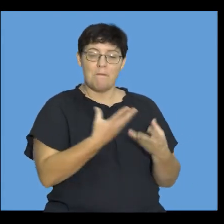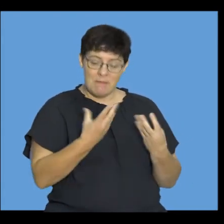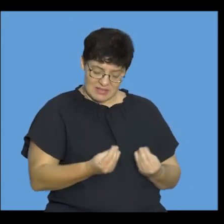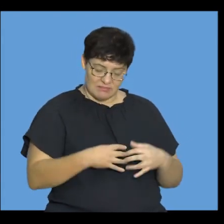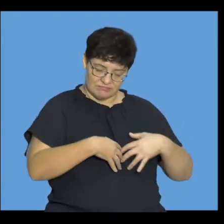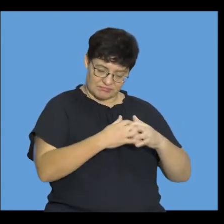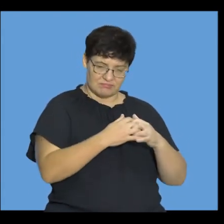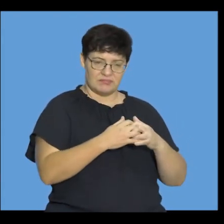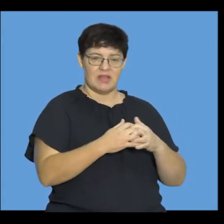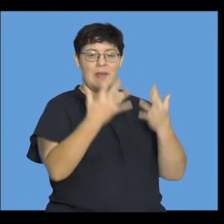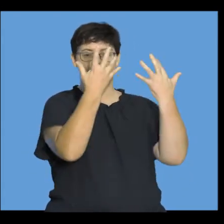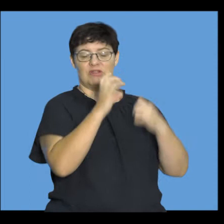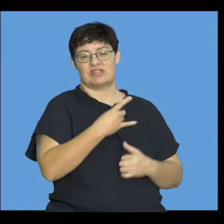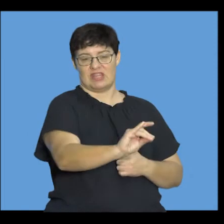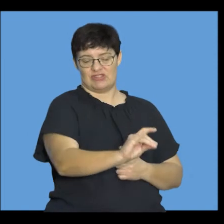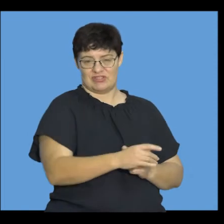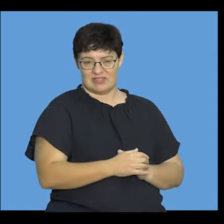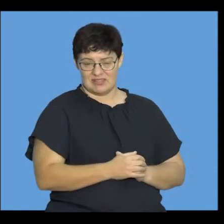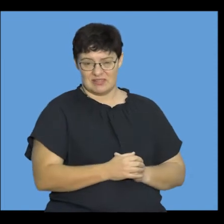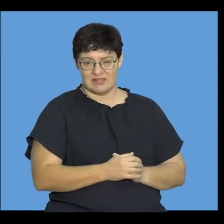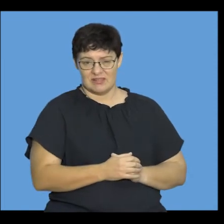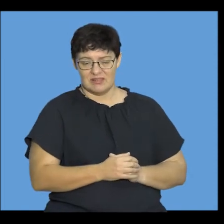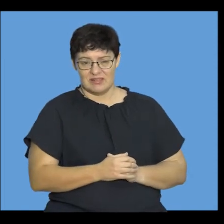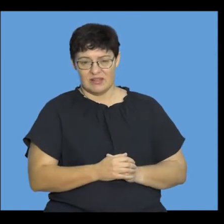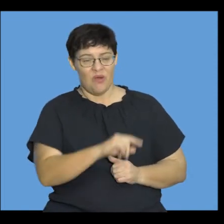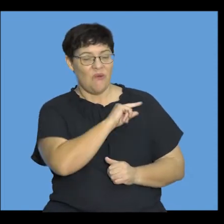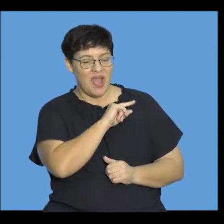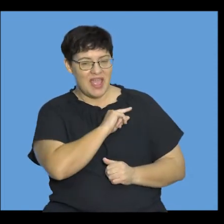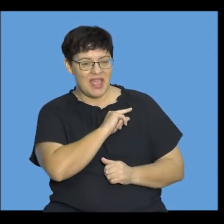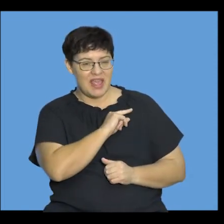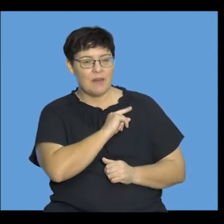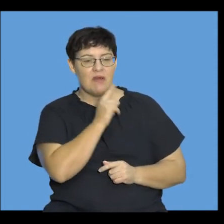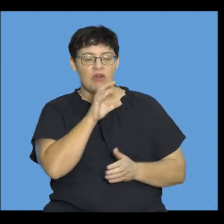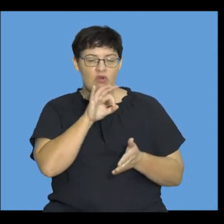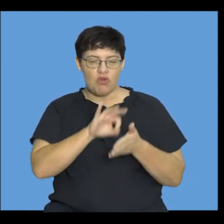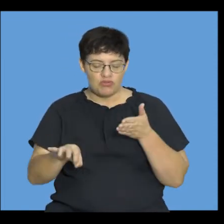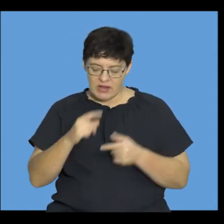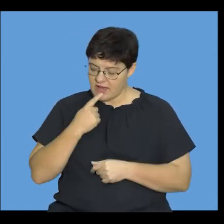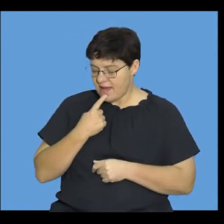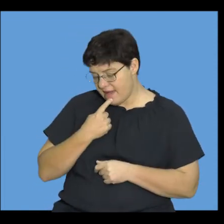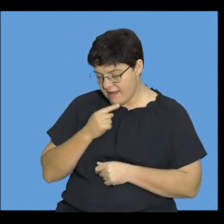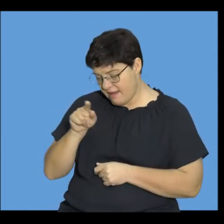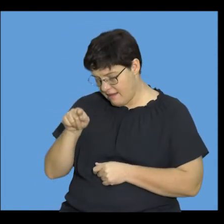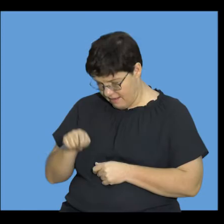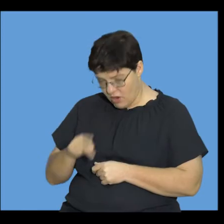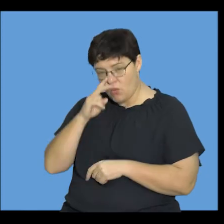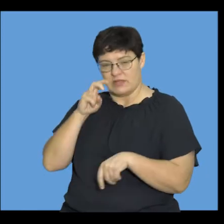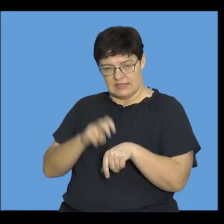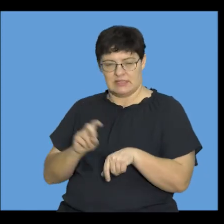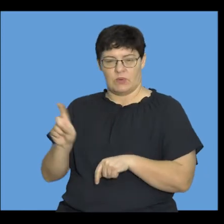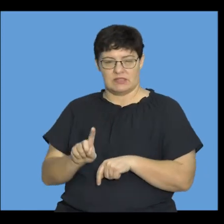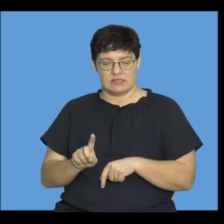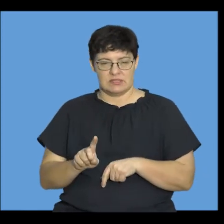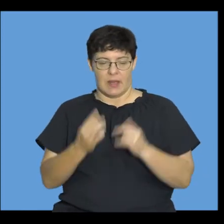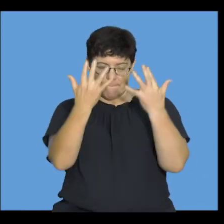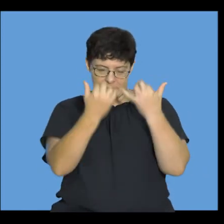She should have drawn up a cash budget. Certainly. Because she should have taken on the contract, taking